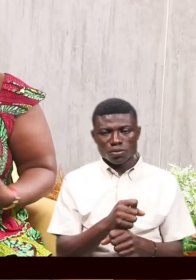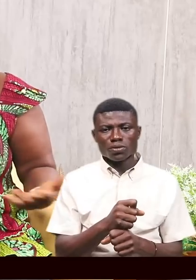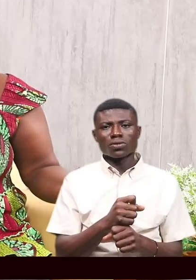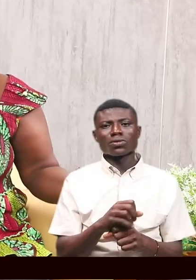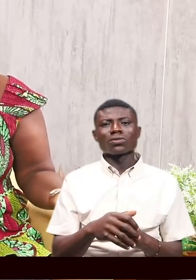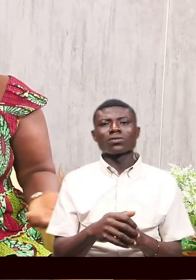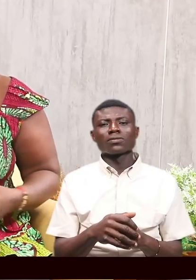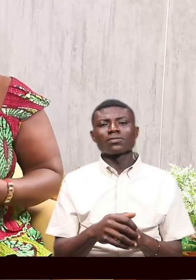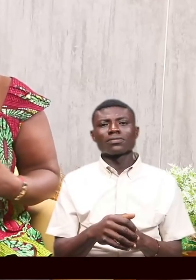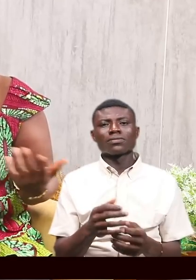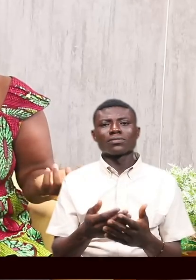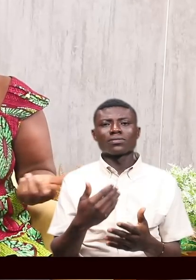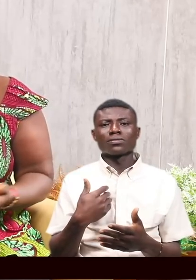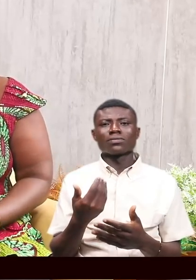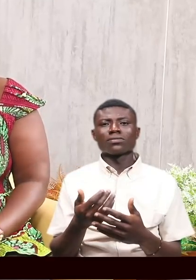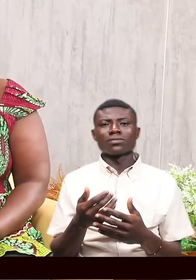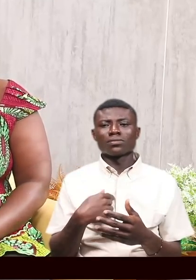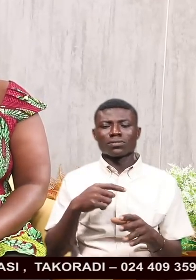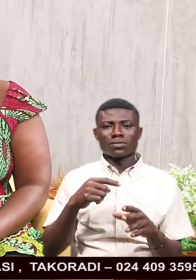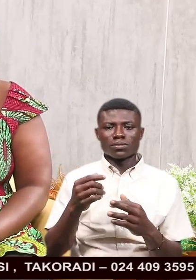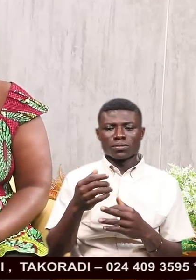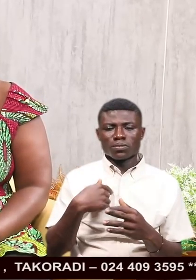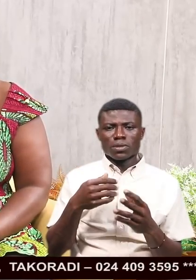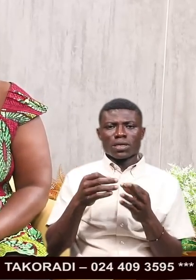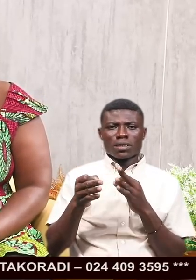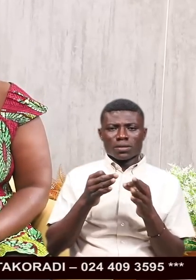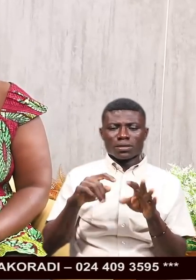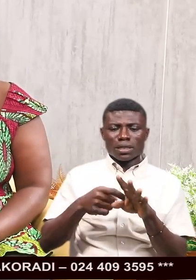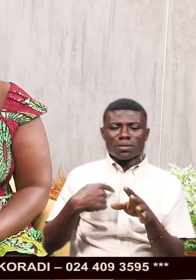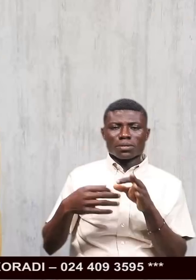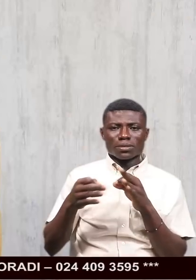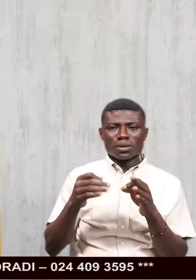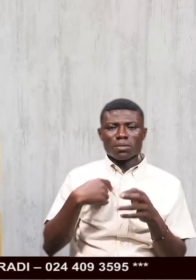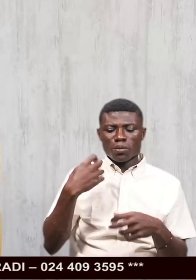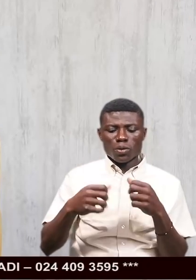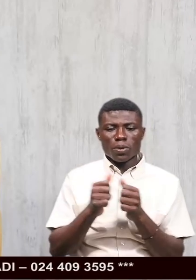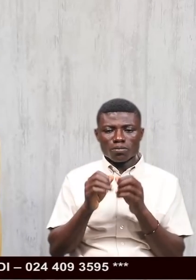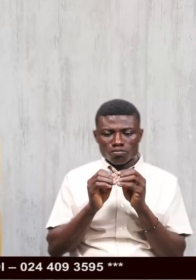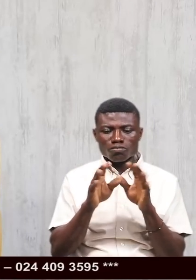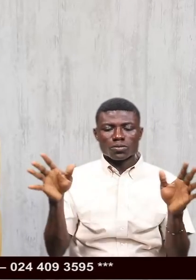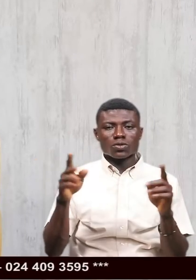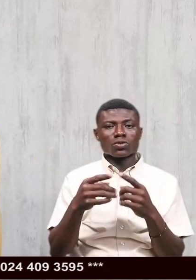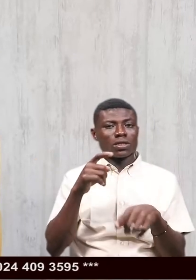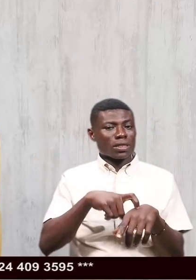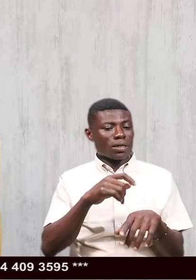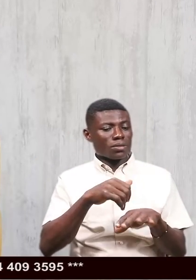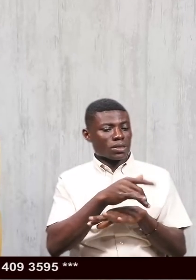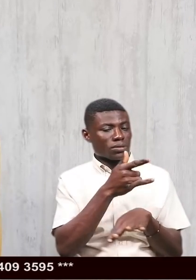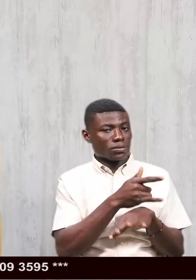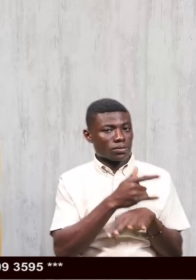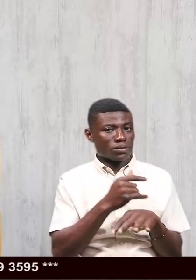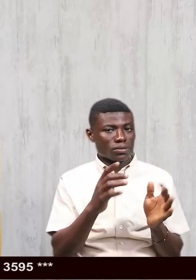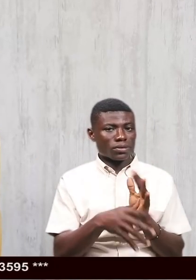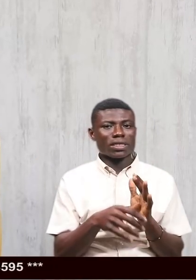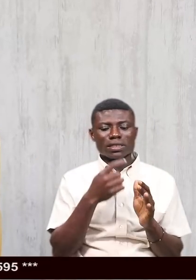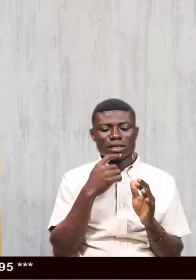2 years baye ansa na me share my story on the social media ebra odin sakoye abusua ji omo si